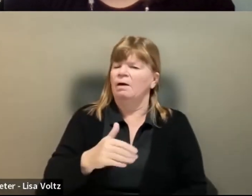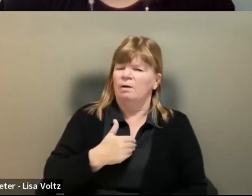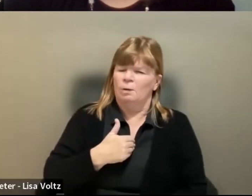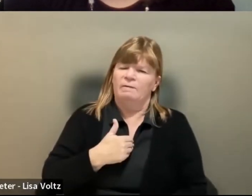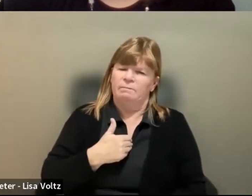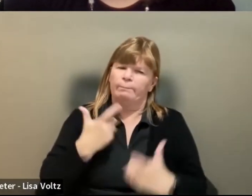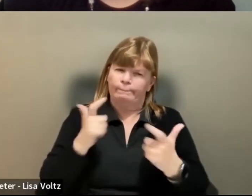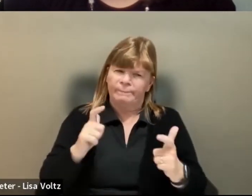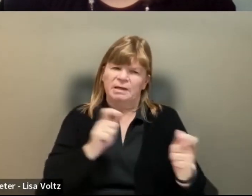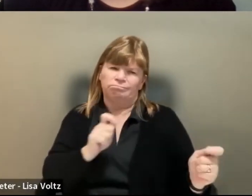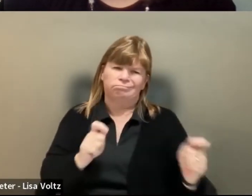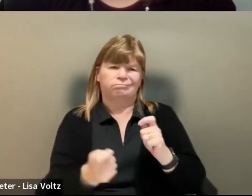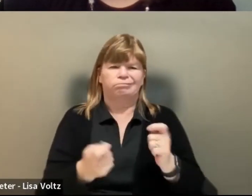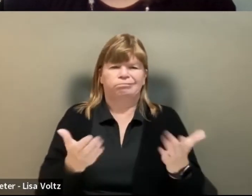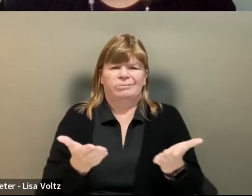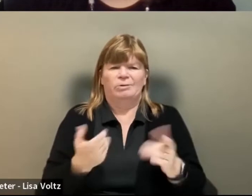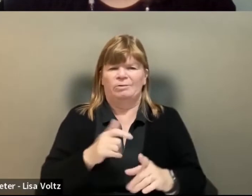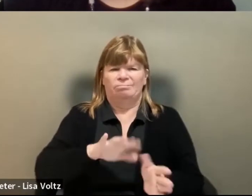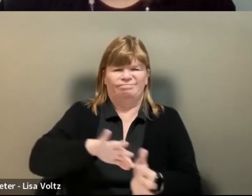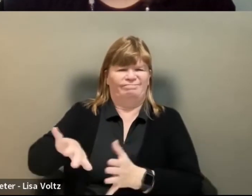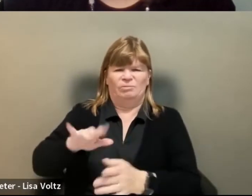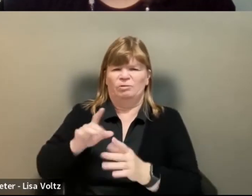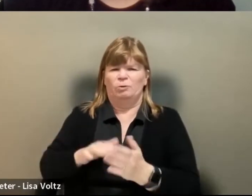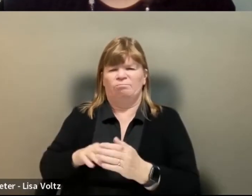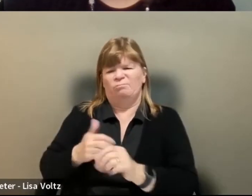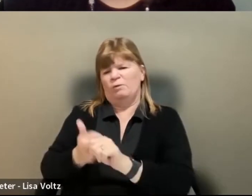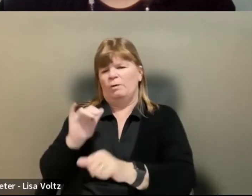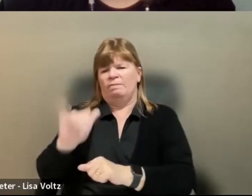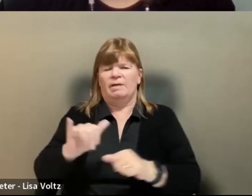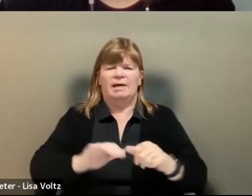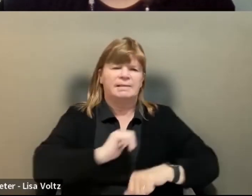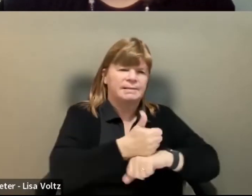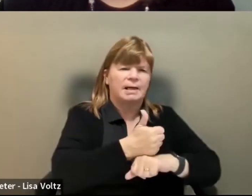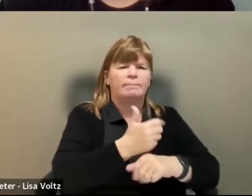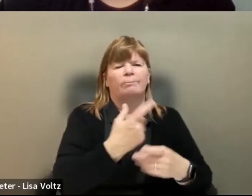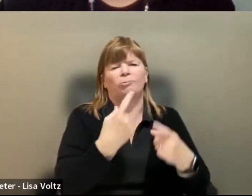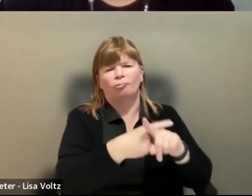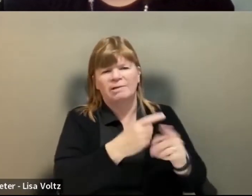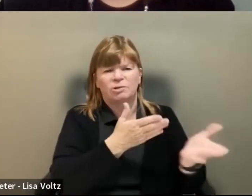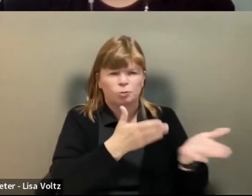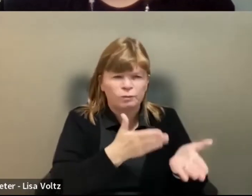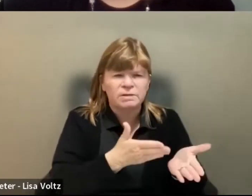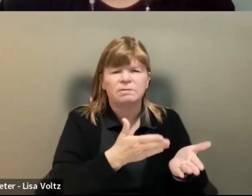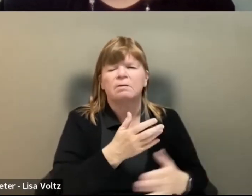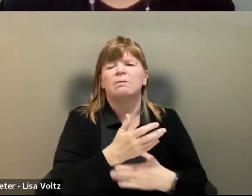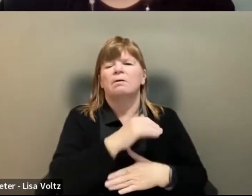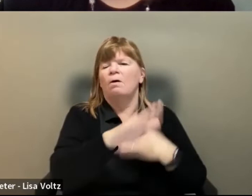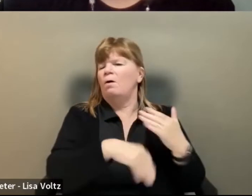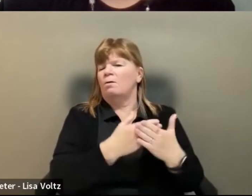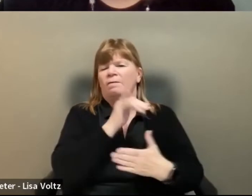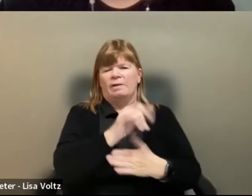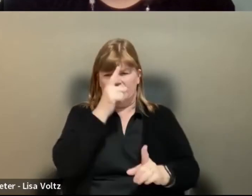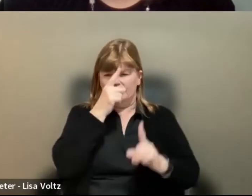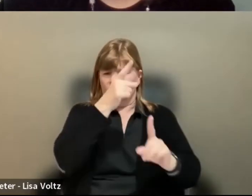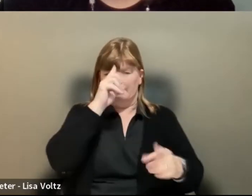big shift in our state away from that with the development of crisis services. And all of that is designed to